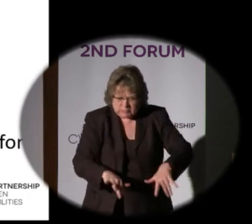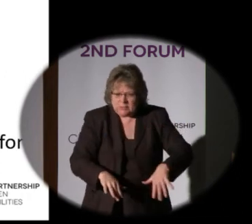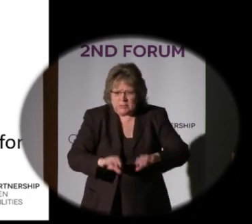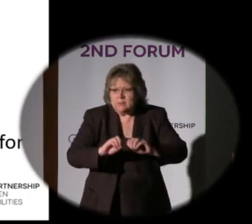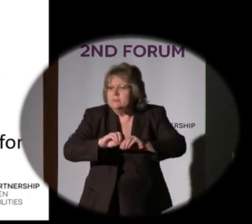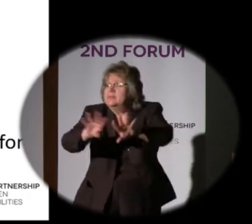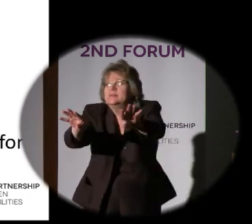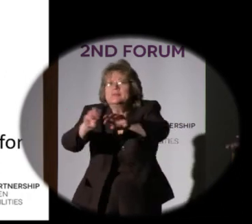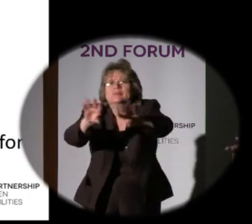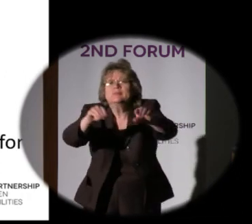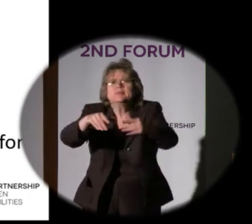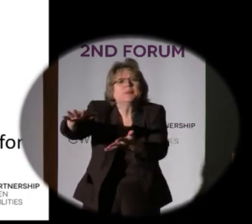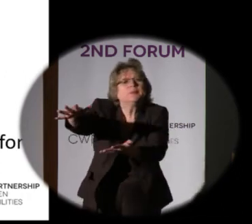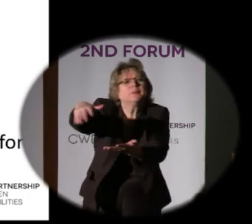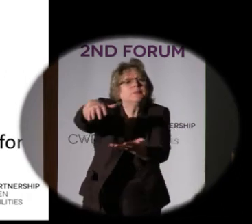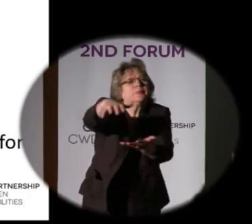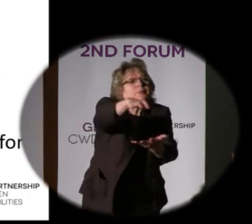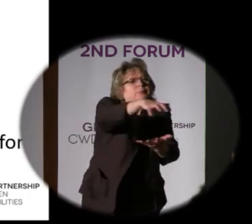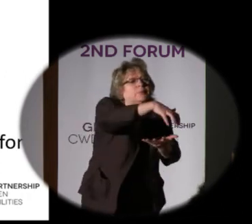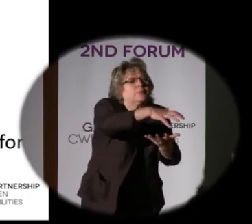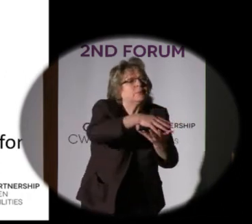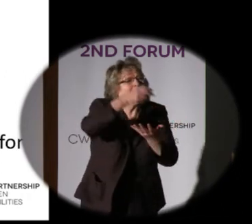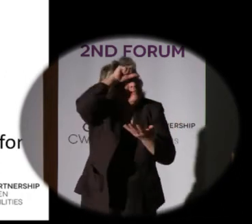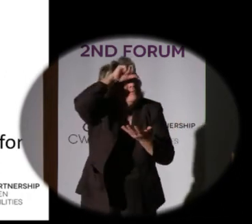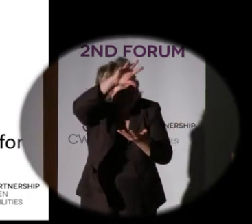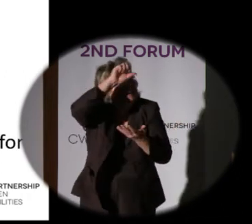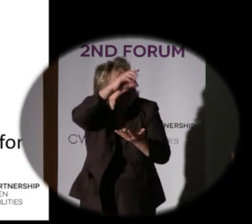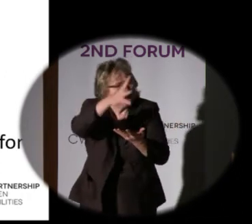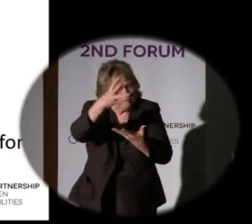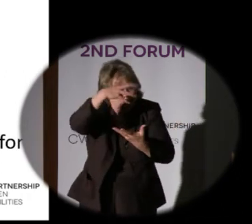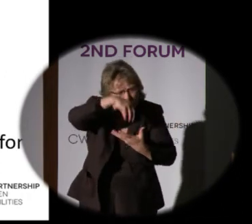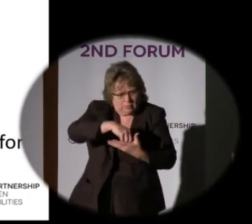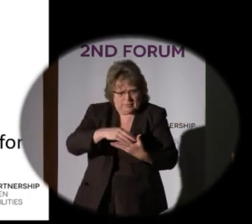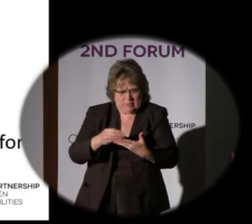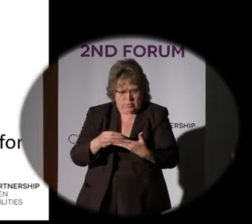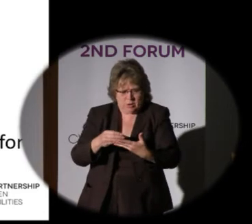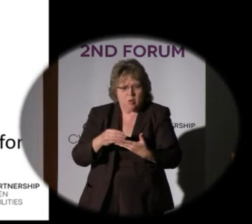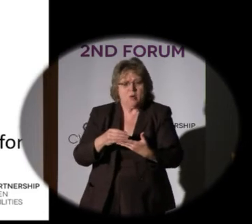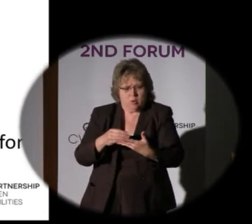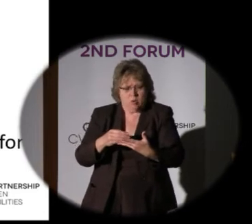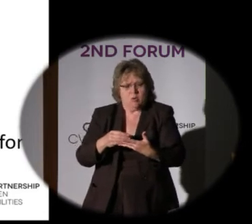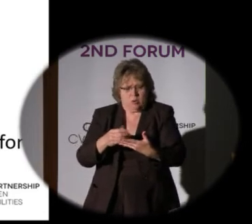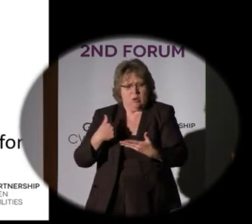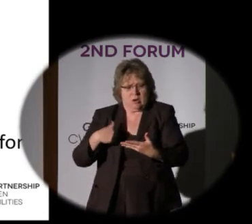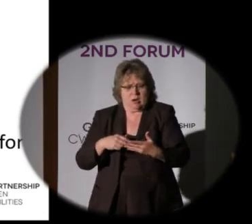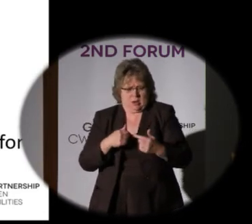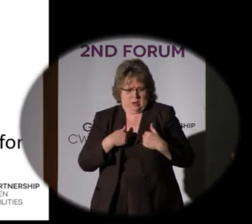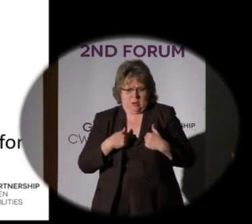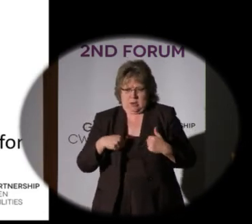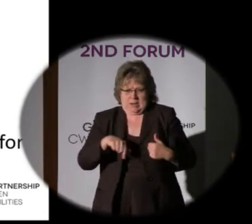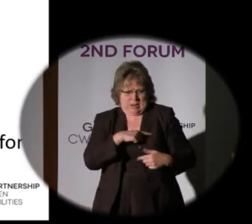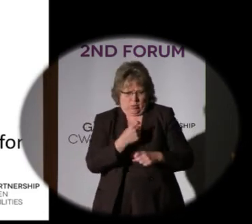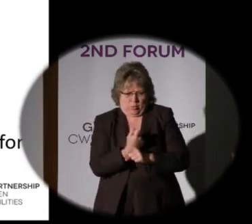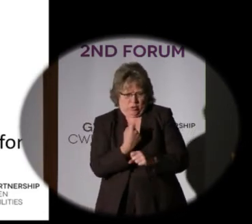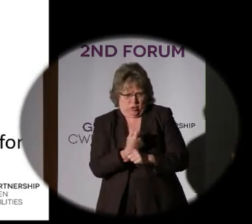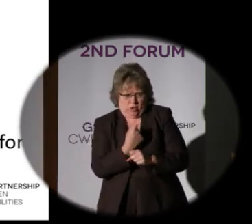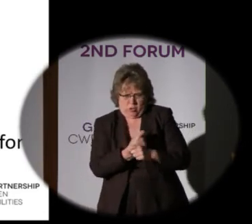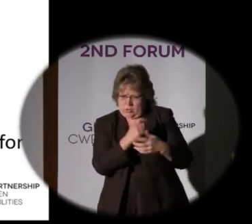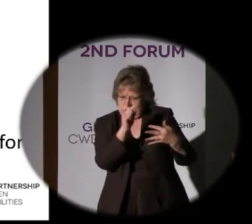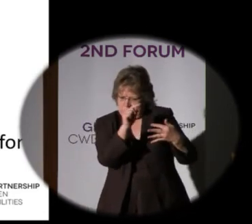then shape global guidance on the issue and continue to influence the